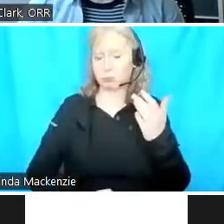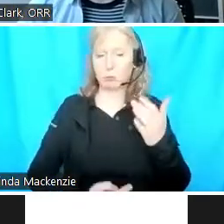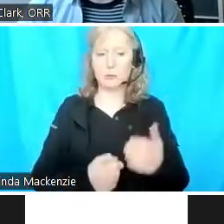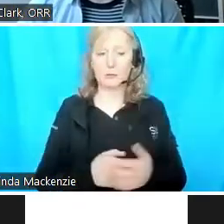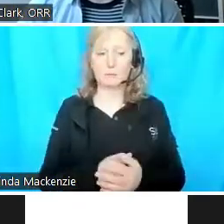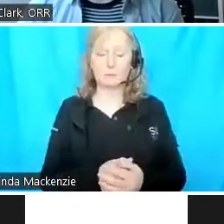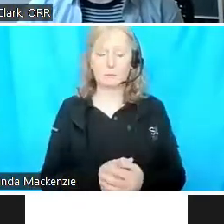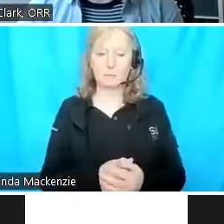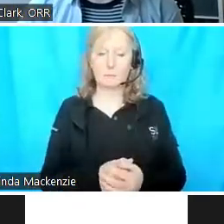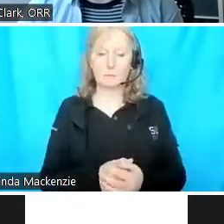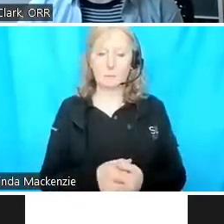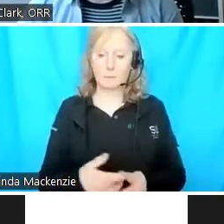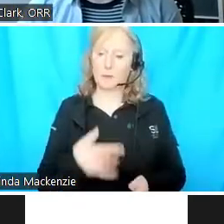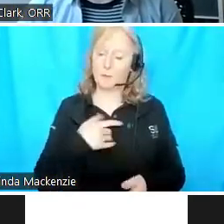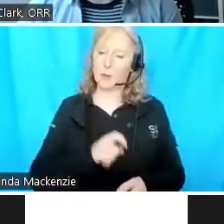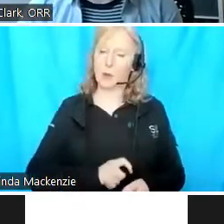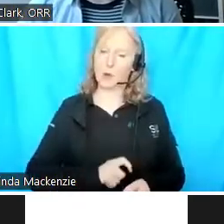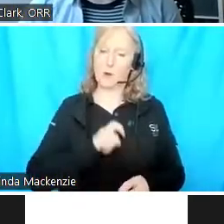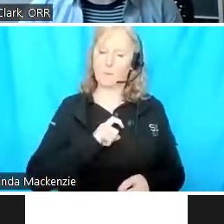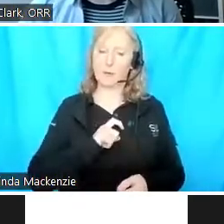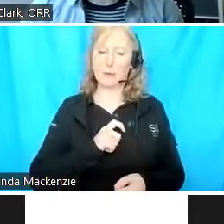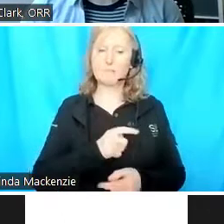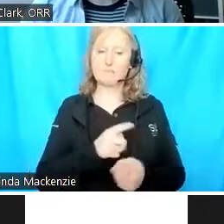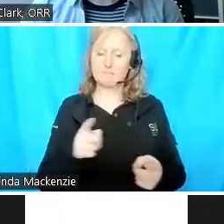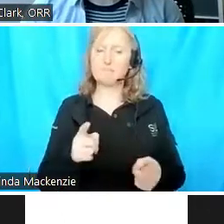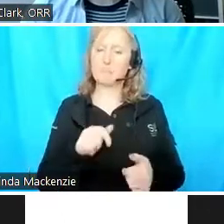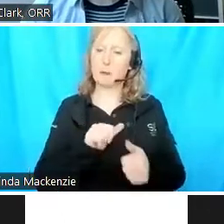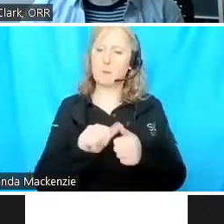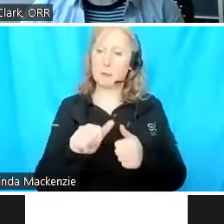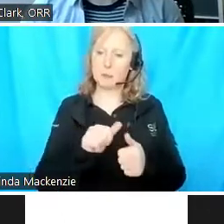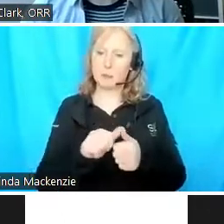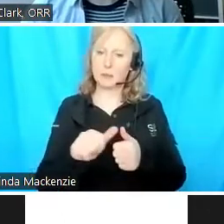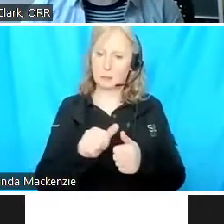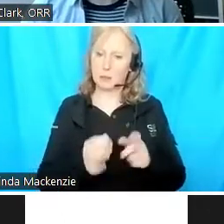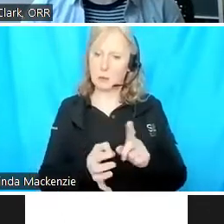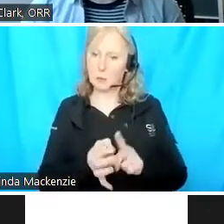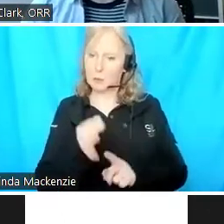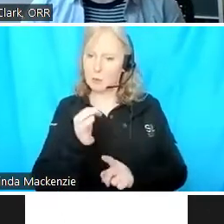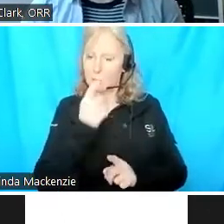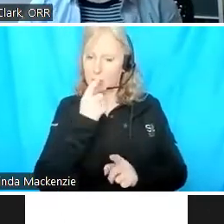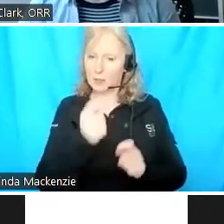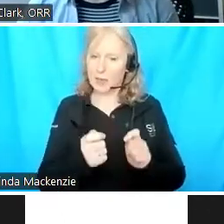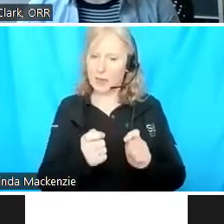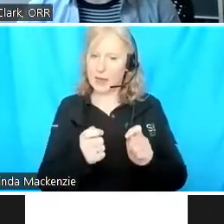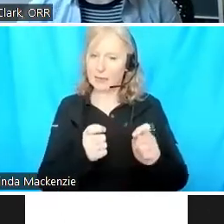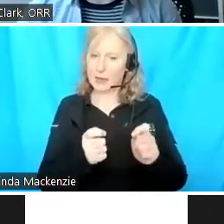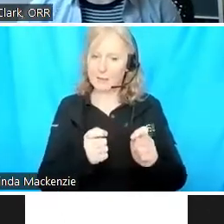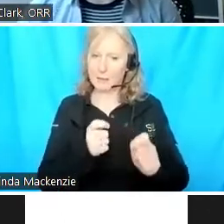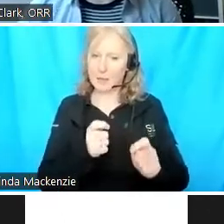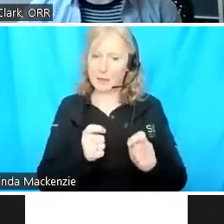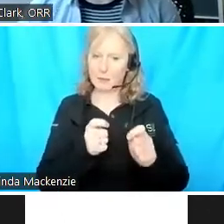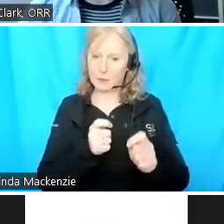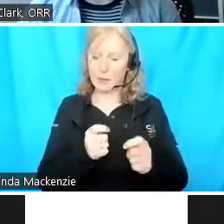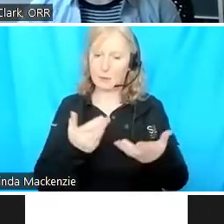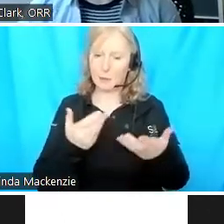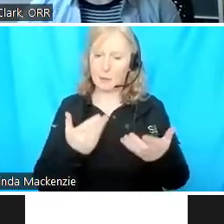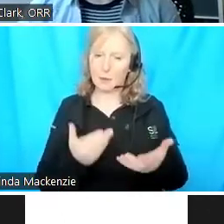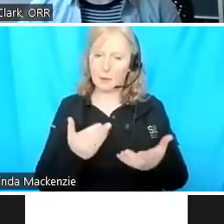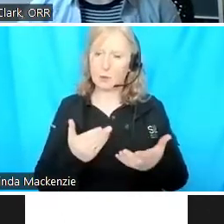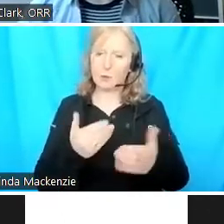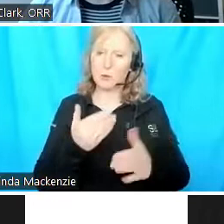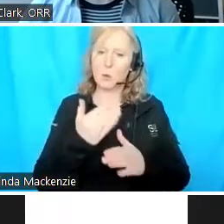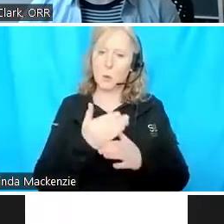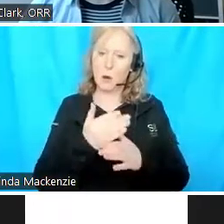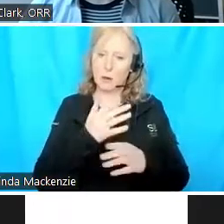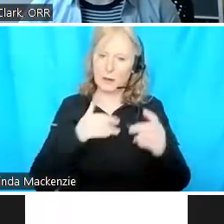confident that operators are in a much better position in terms of being able to adapt to the current working environment and being able to